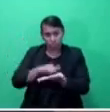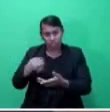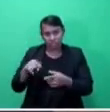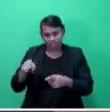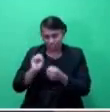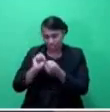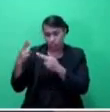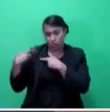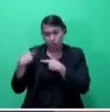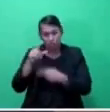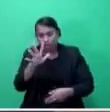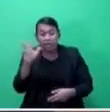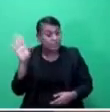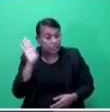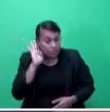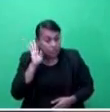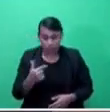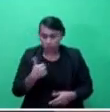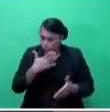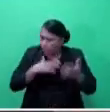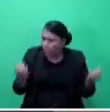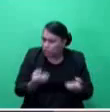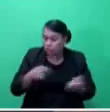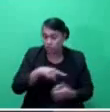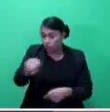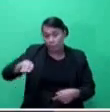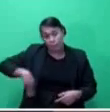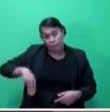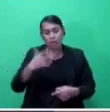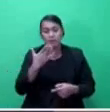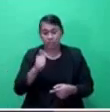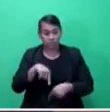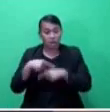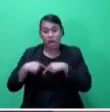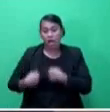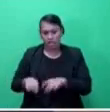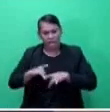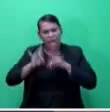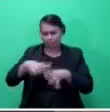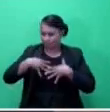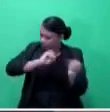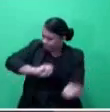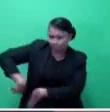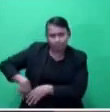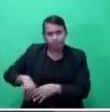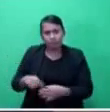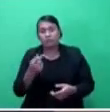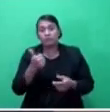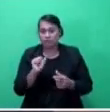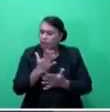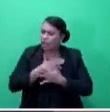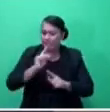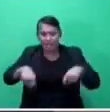Mr. Speaker, sir, I want to urge all members to remove the hate from your heart. I would like to remind all members that love your neighbor as you